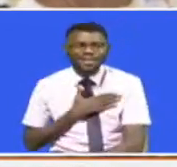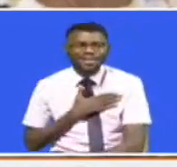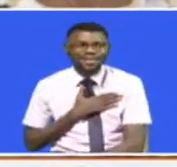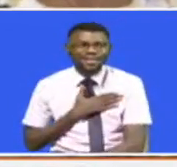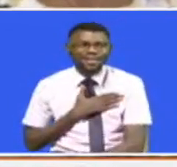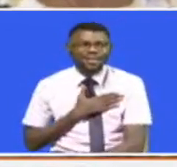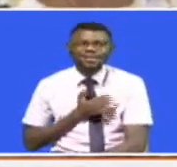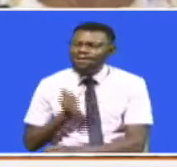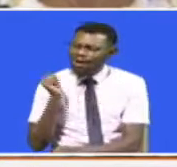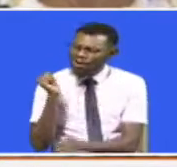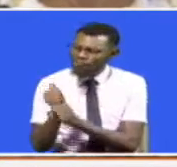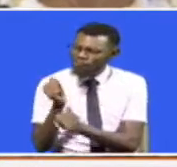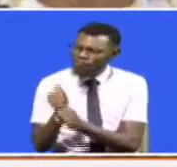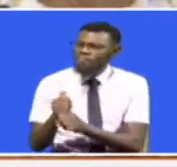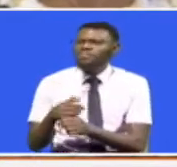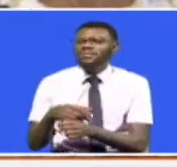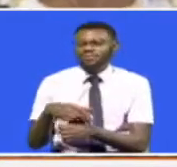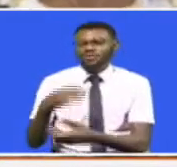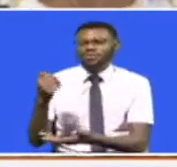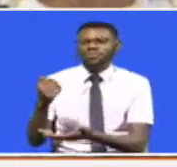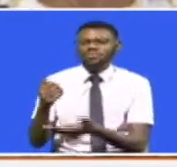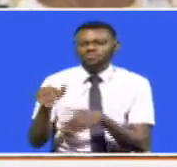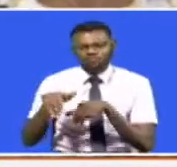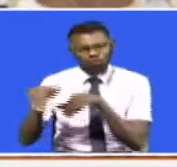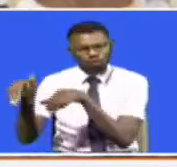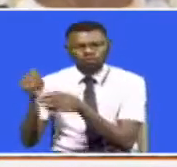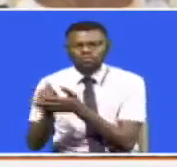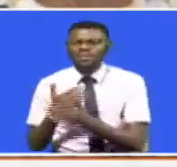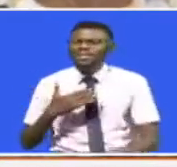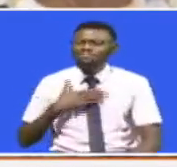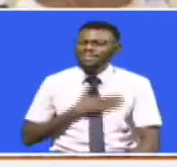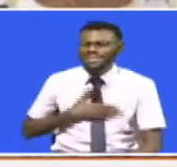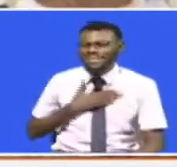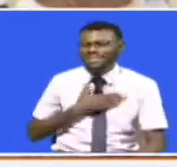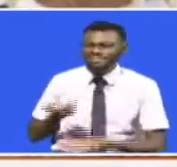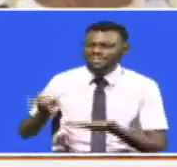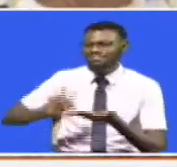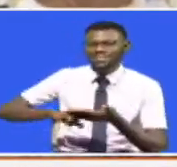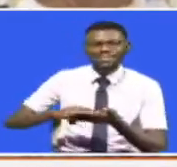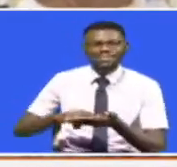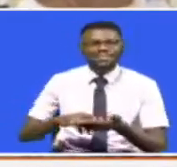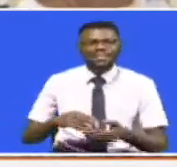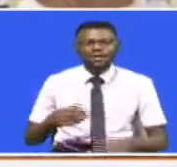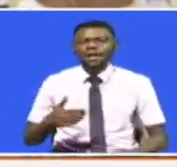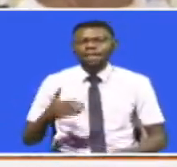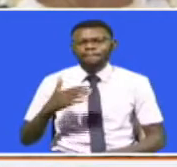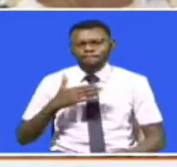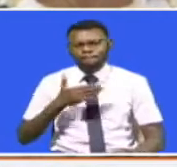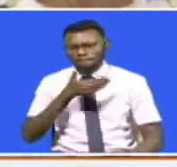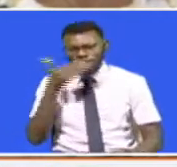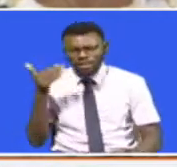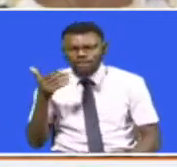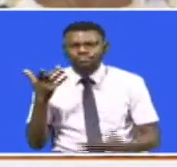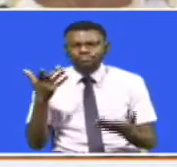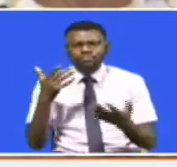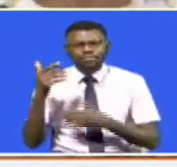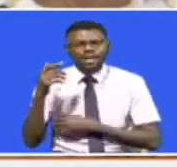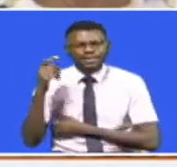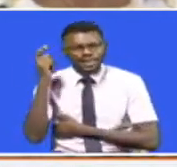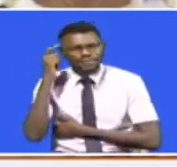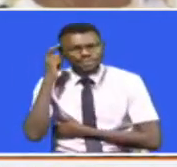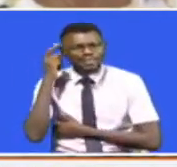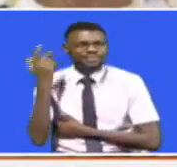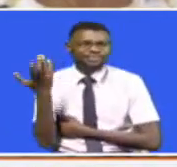and perform my functions in the said office. May I request that we take it again, please? To the best of my judgment. Unlike